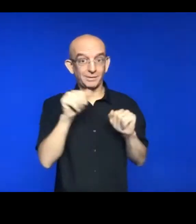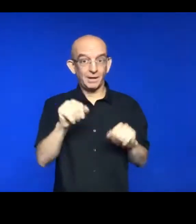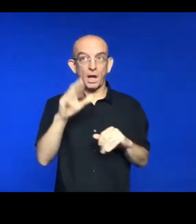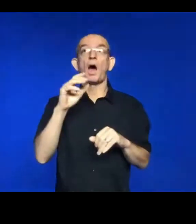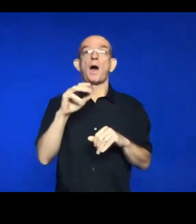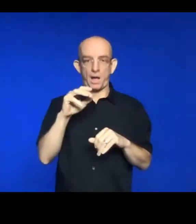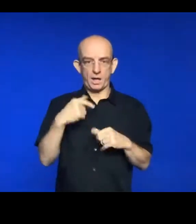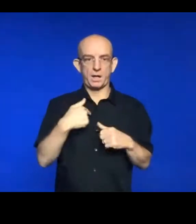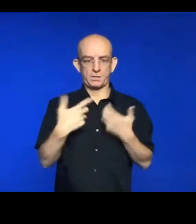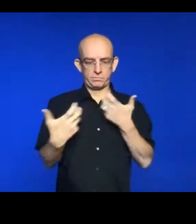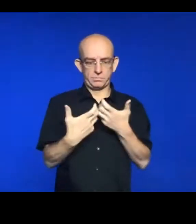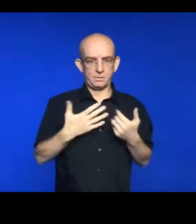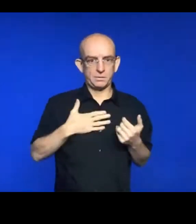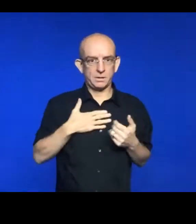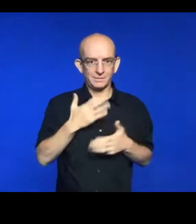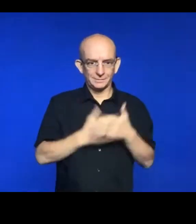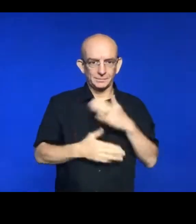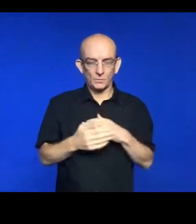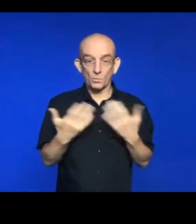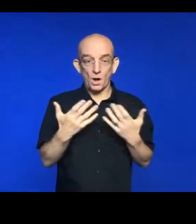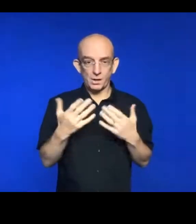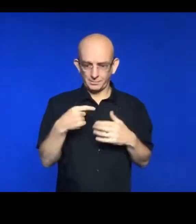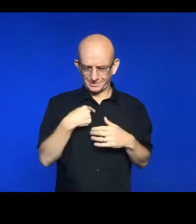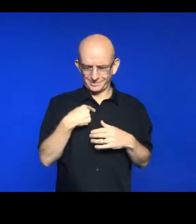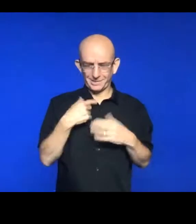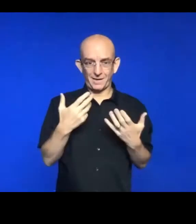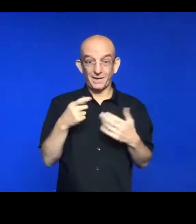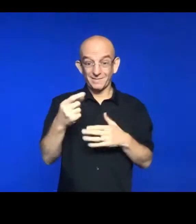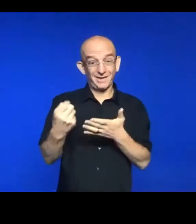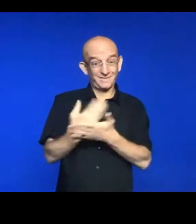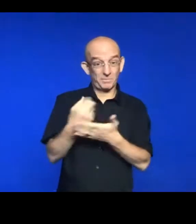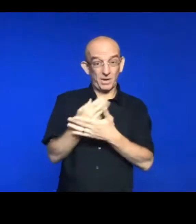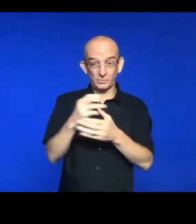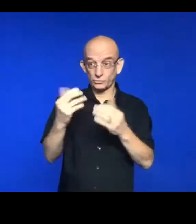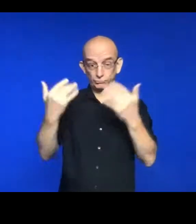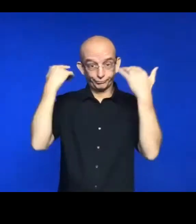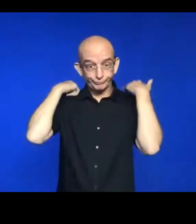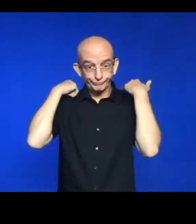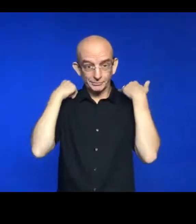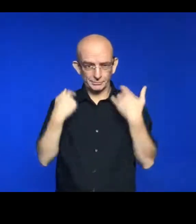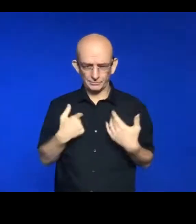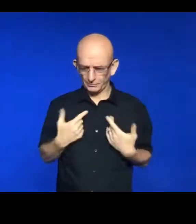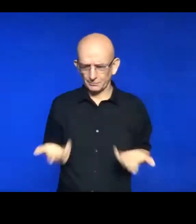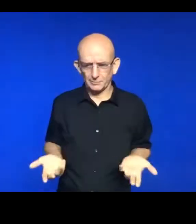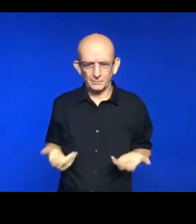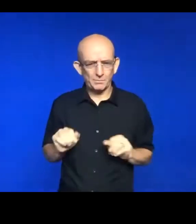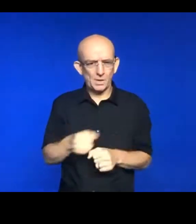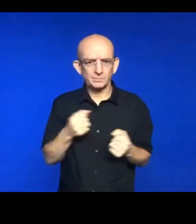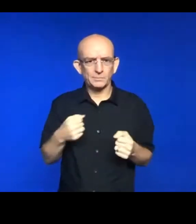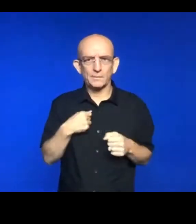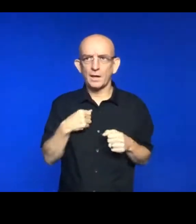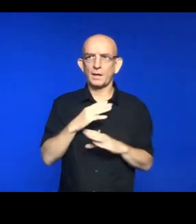persons with disabilities, then there is a risk there that I don't know what I need to